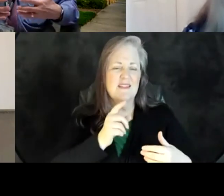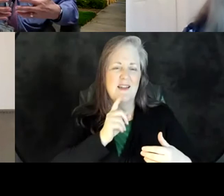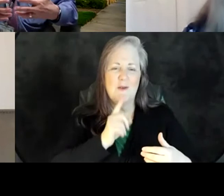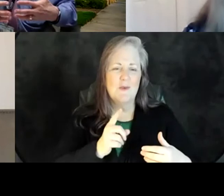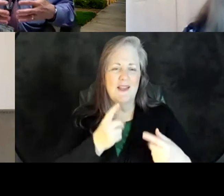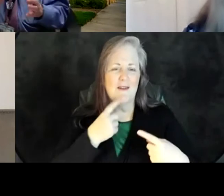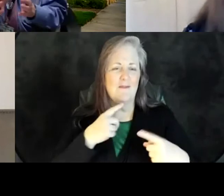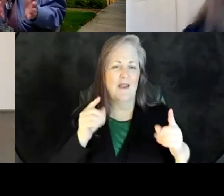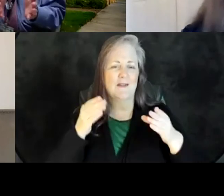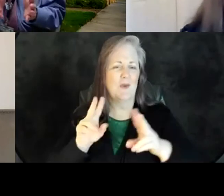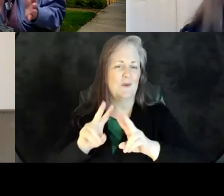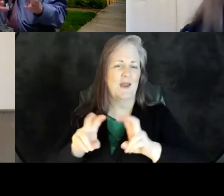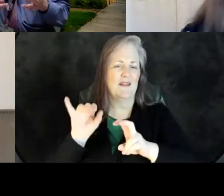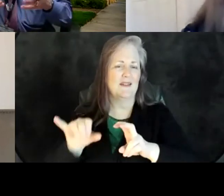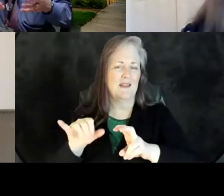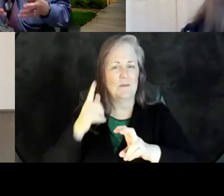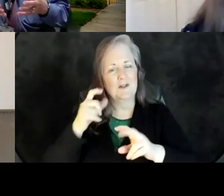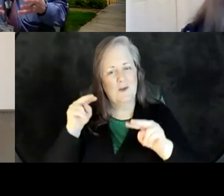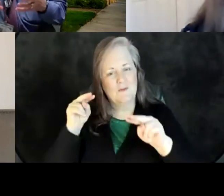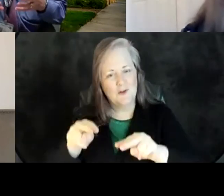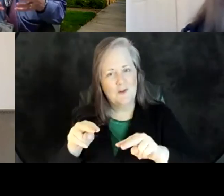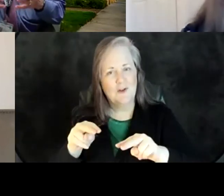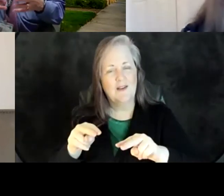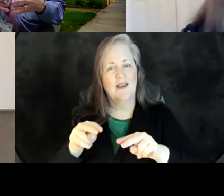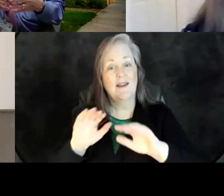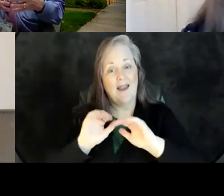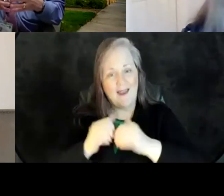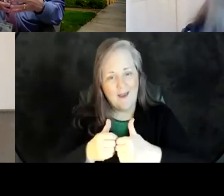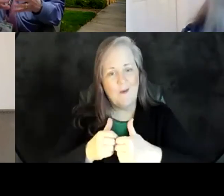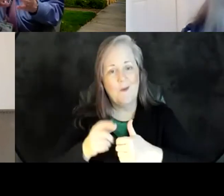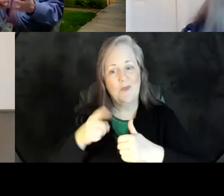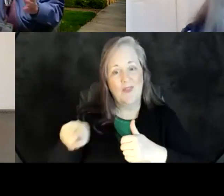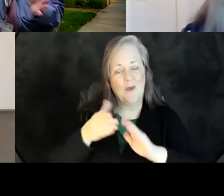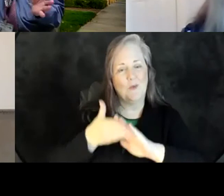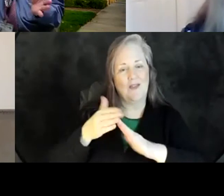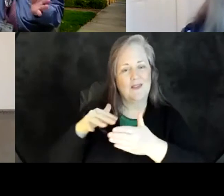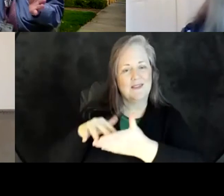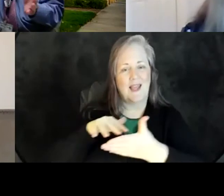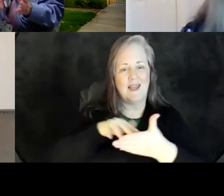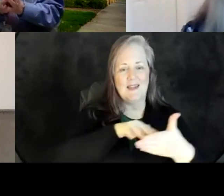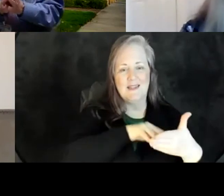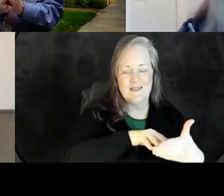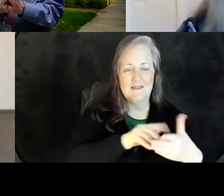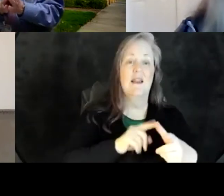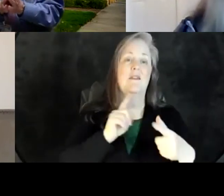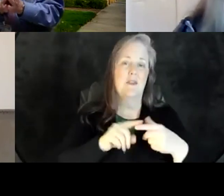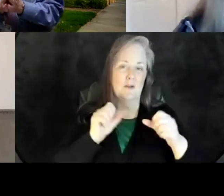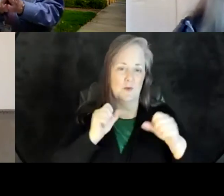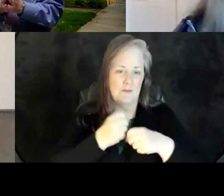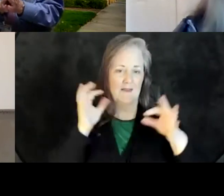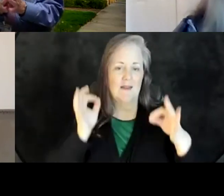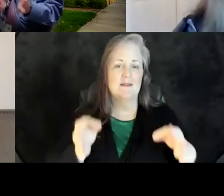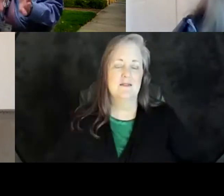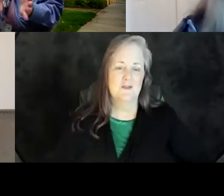you have to look at the guts of how these studies were run to be able to really make that